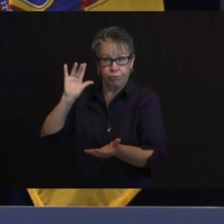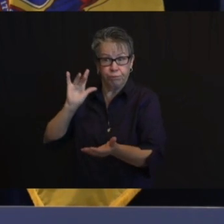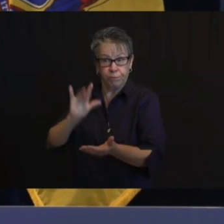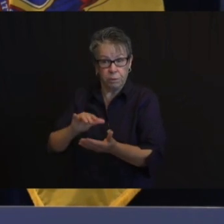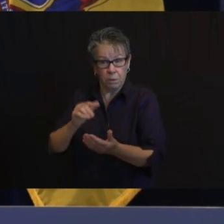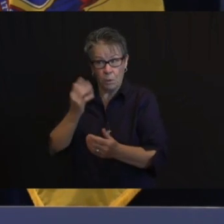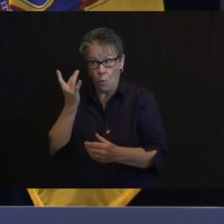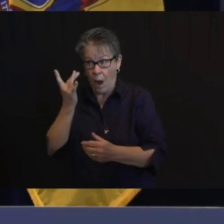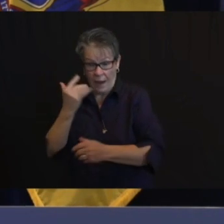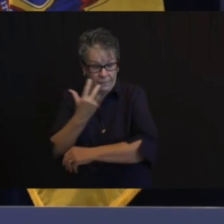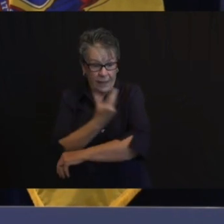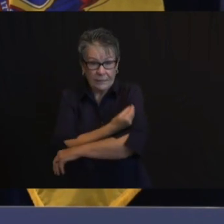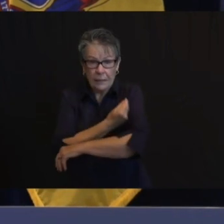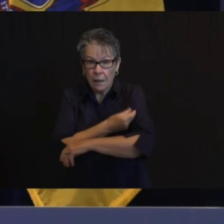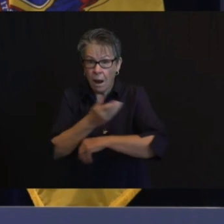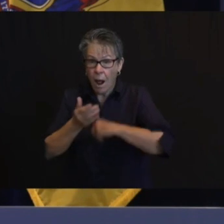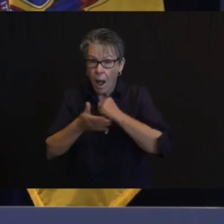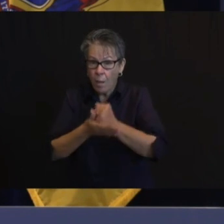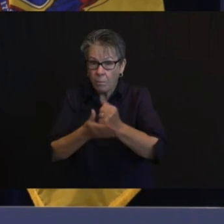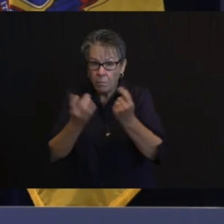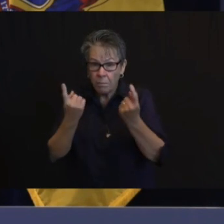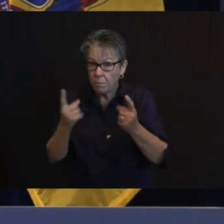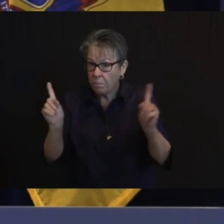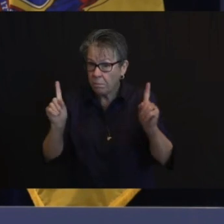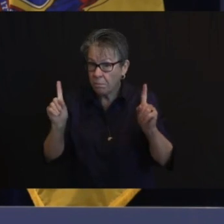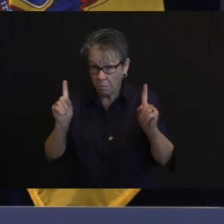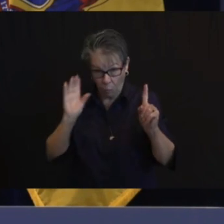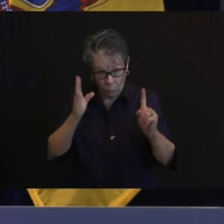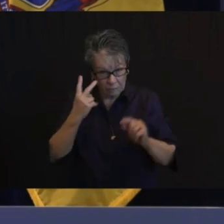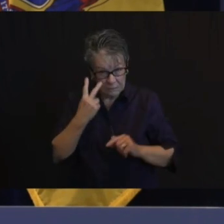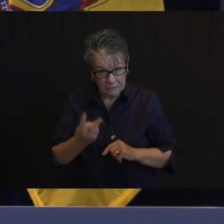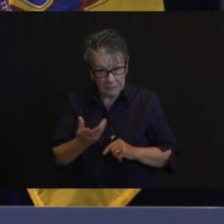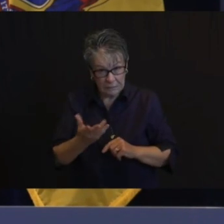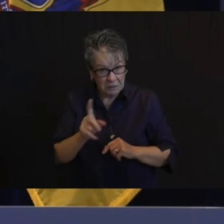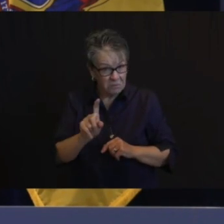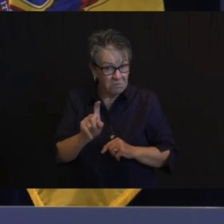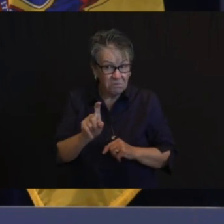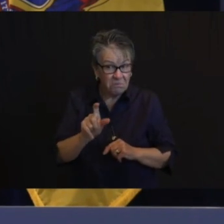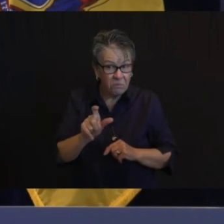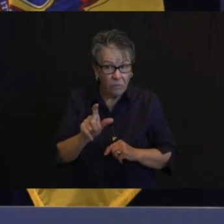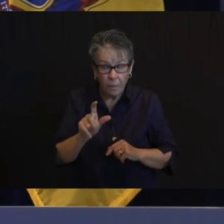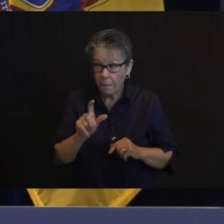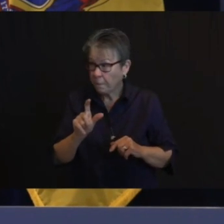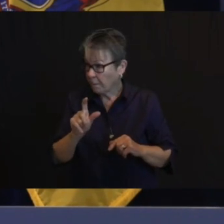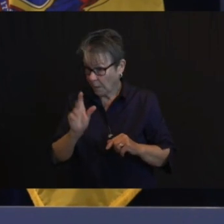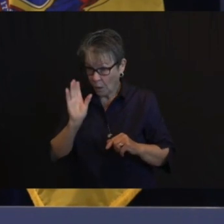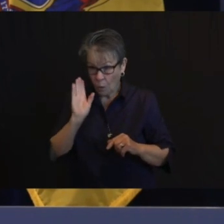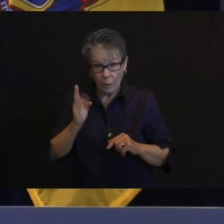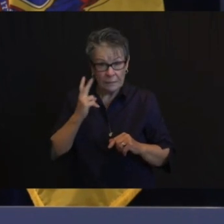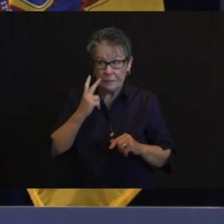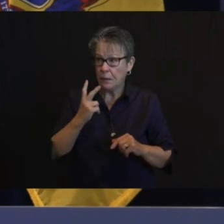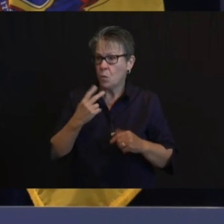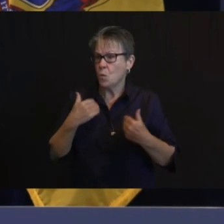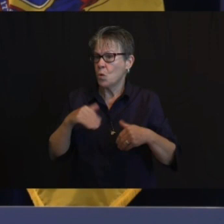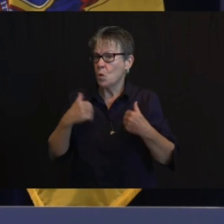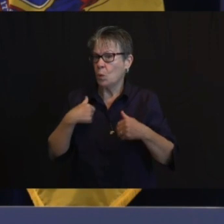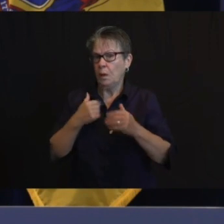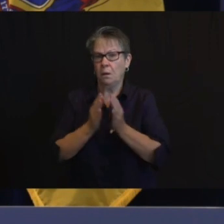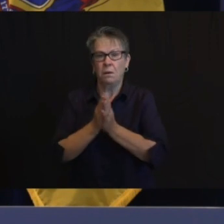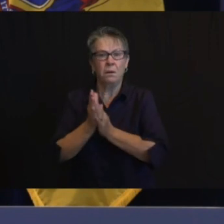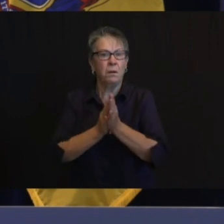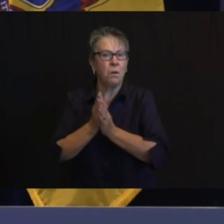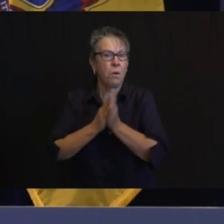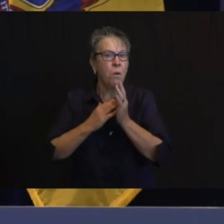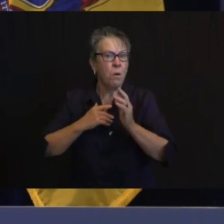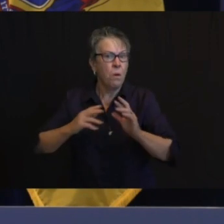as we think they are going to be and people start to take them? Could we start to see a real turnaround quicker if, in fact, this